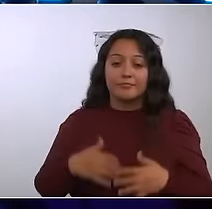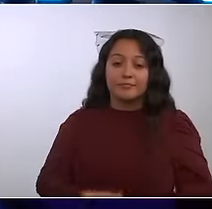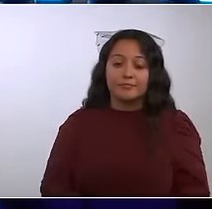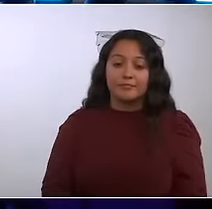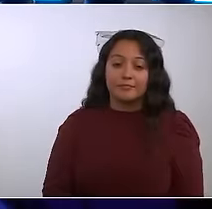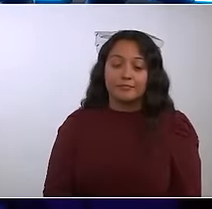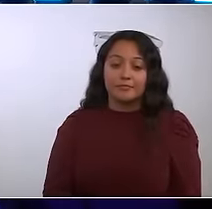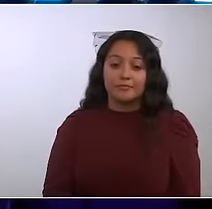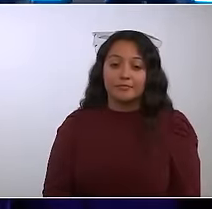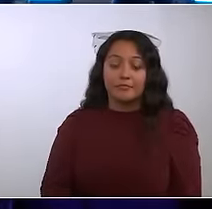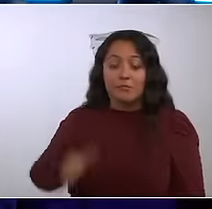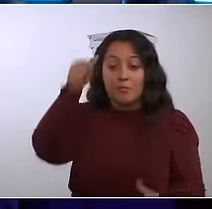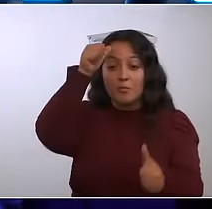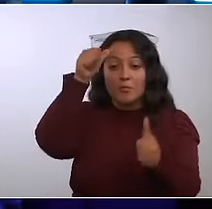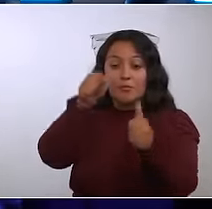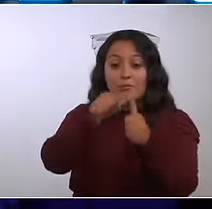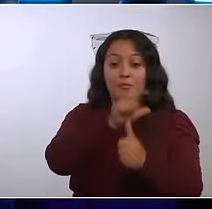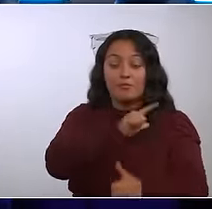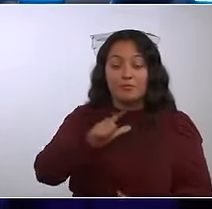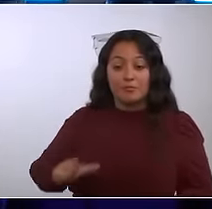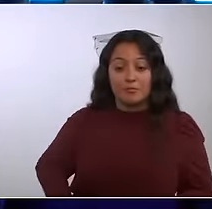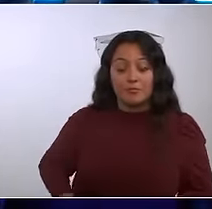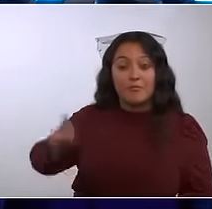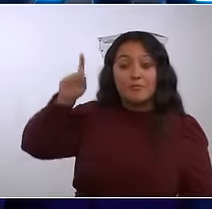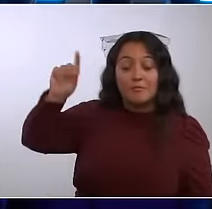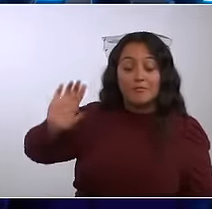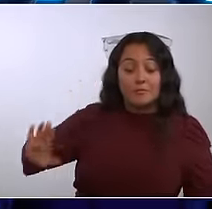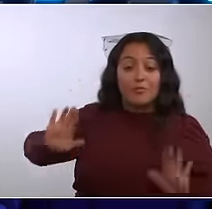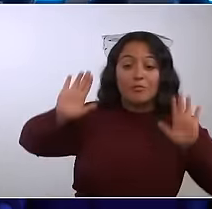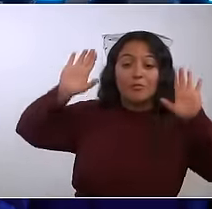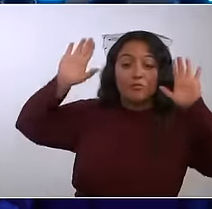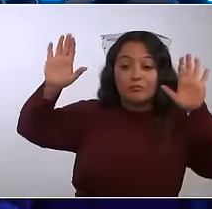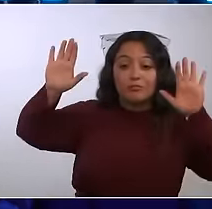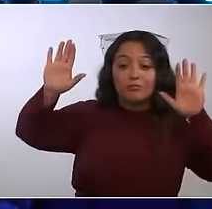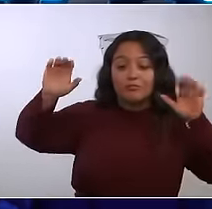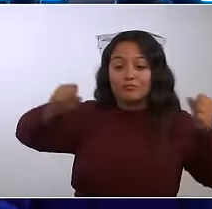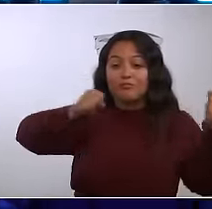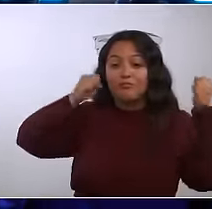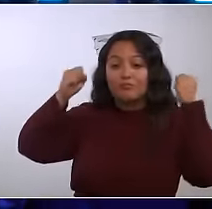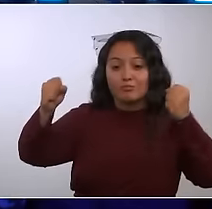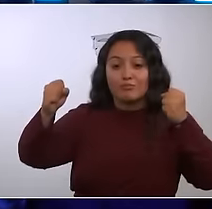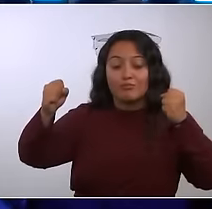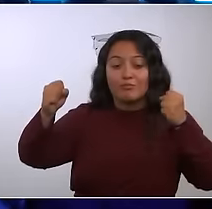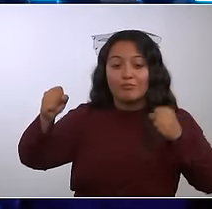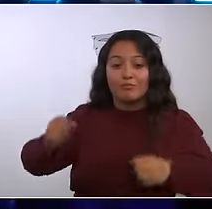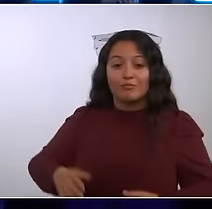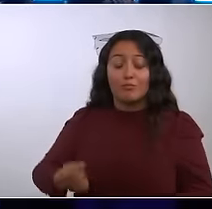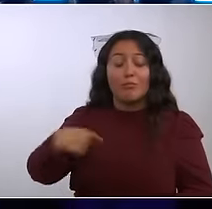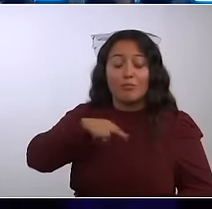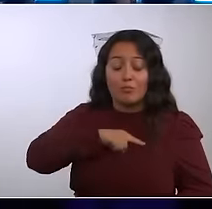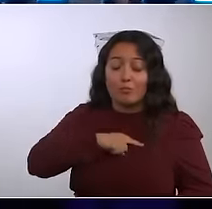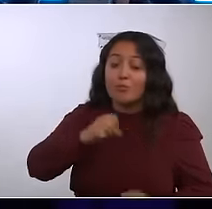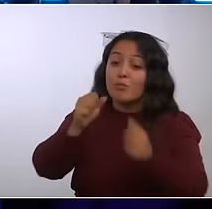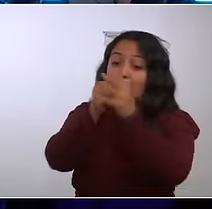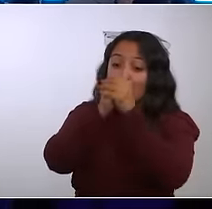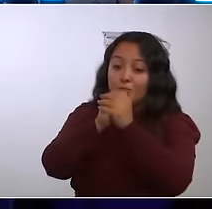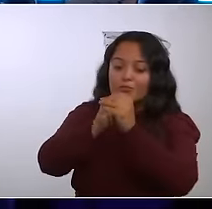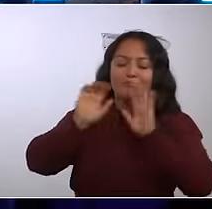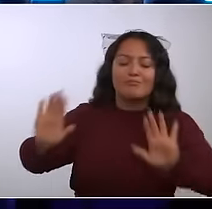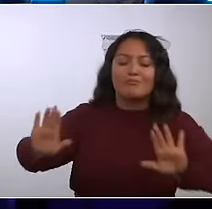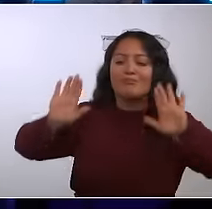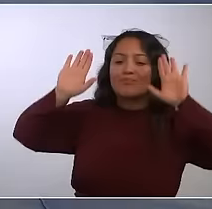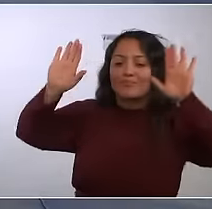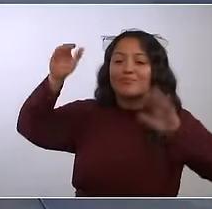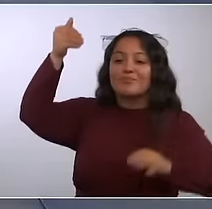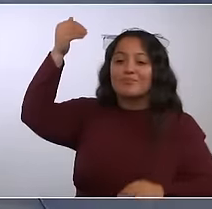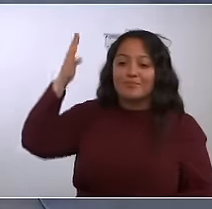No temas. Remember the Lord who is great and awesome. Acordaos el Señor Man, grande I worship temible. An awesome God. Oh, yo adoro un Dios